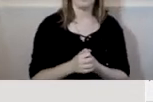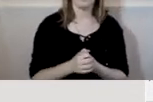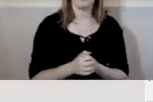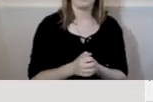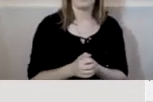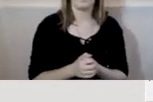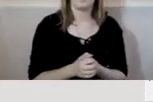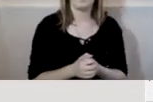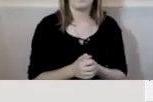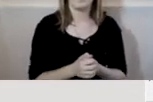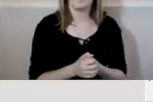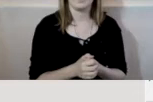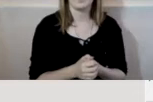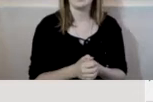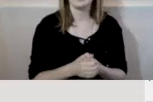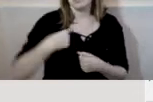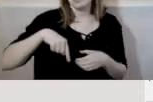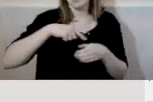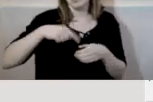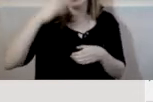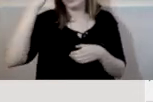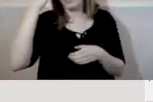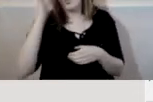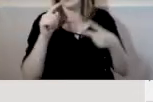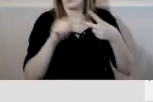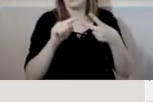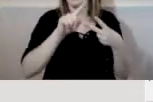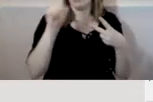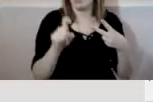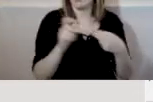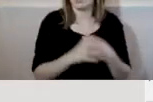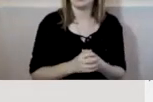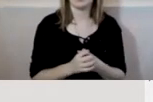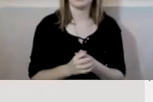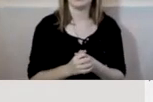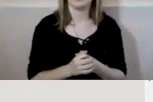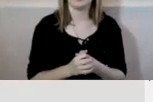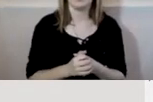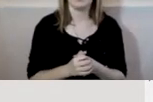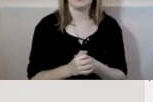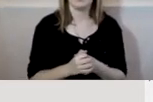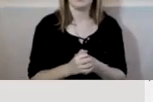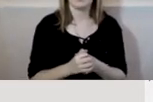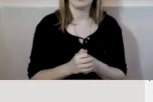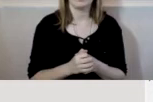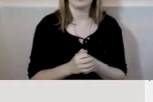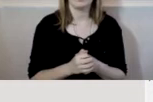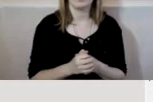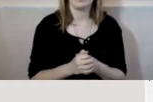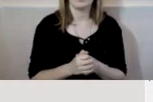In our mind, the second questions, it's very good